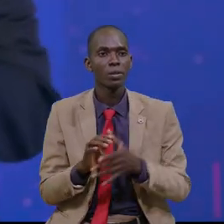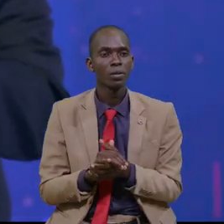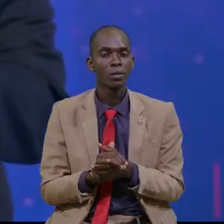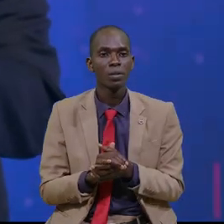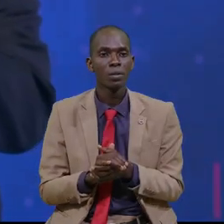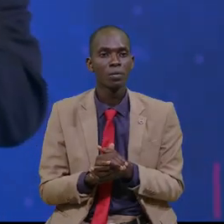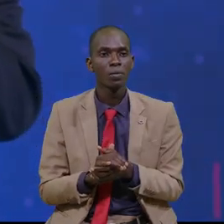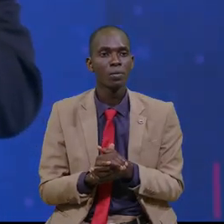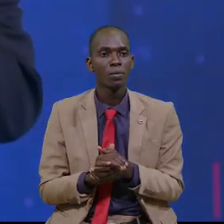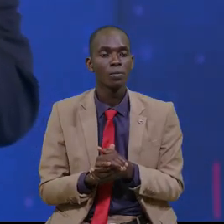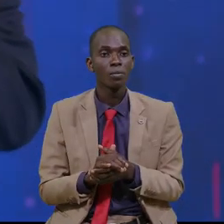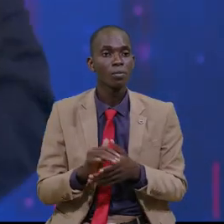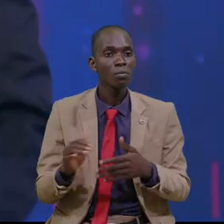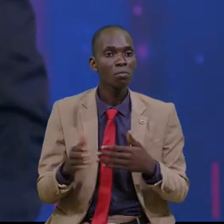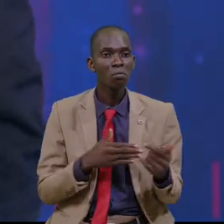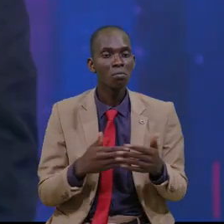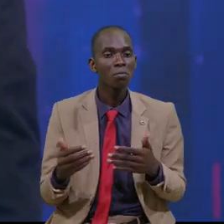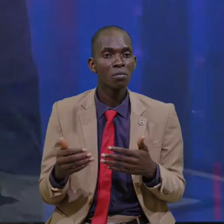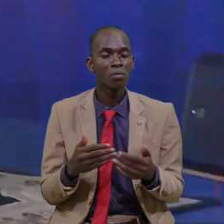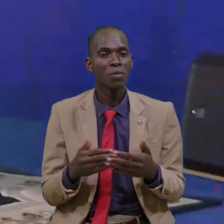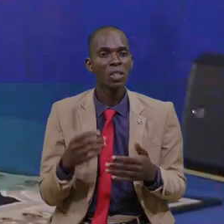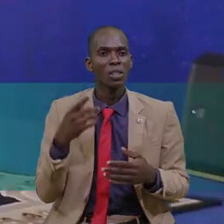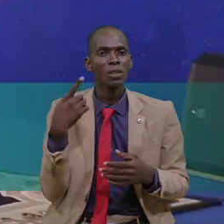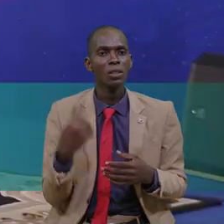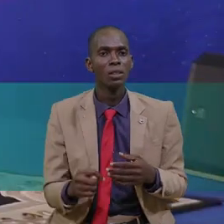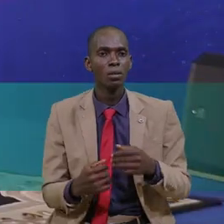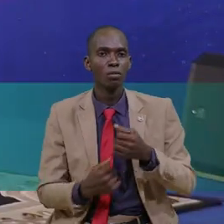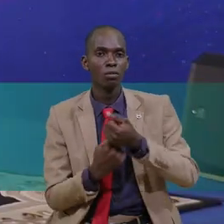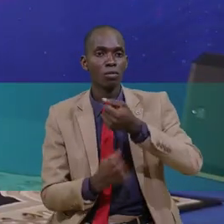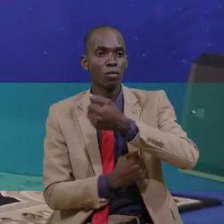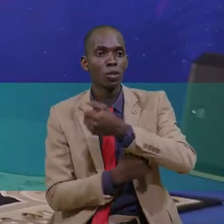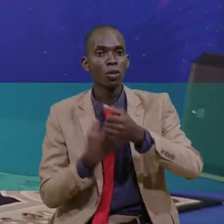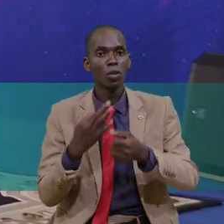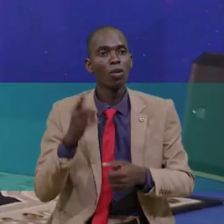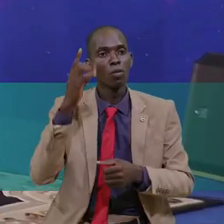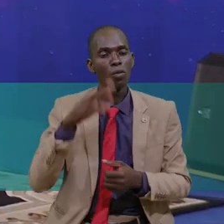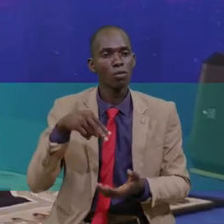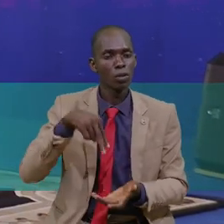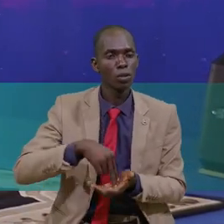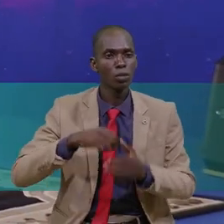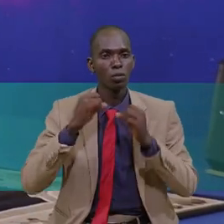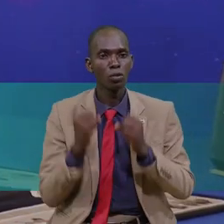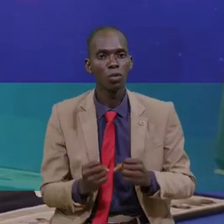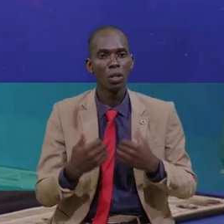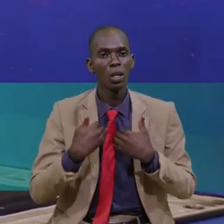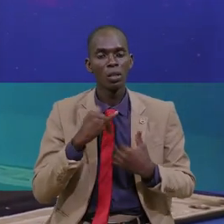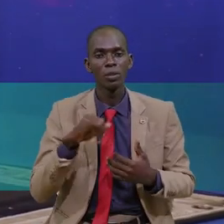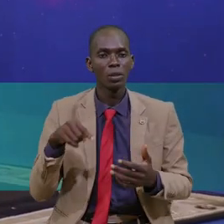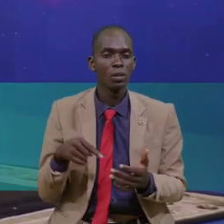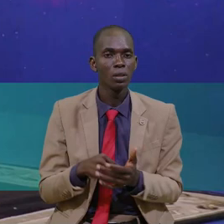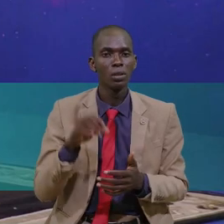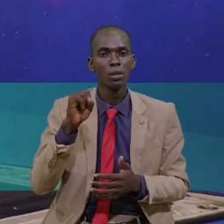tells us, nevertheless, the foundation of God standeth sure, having